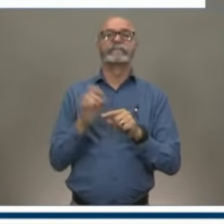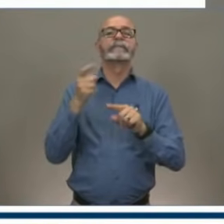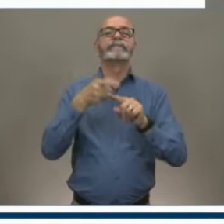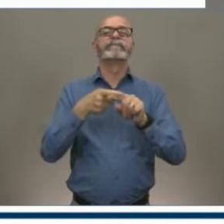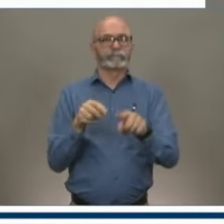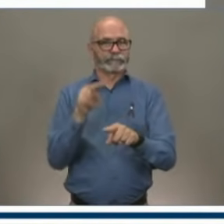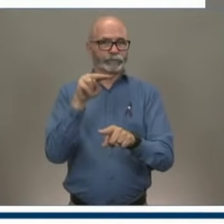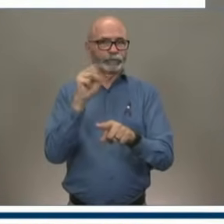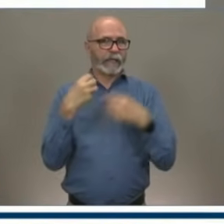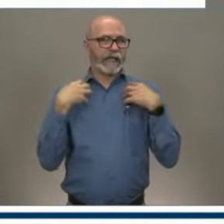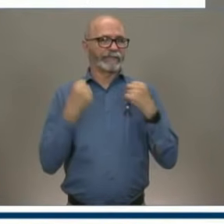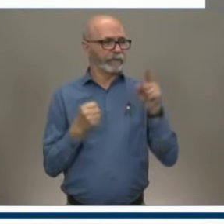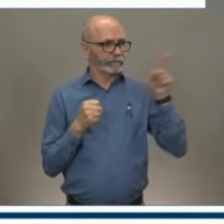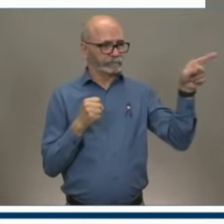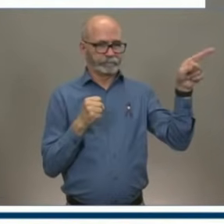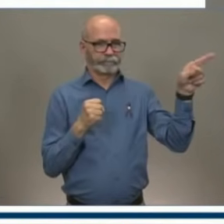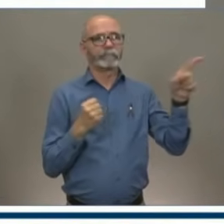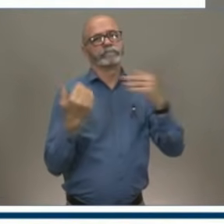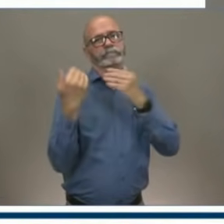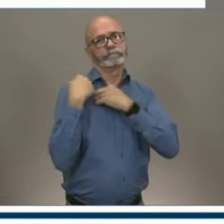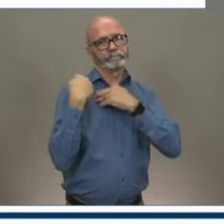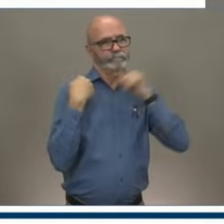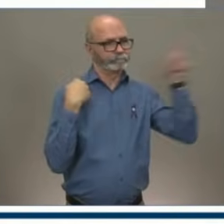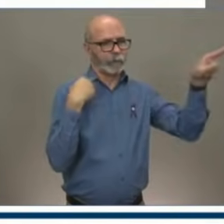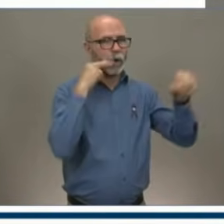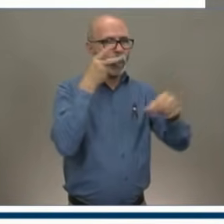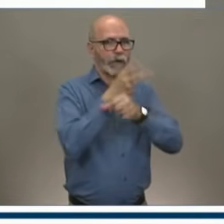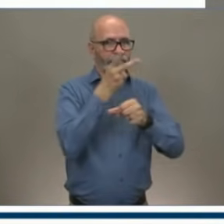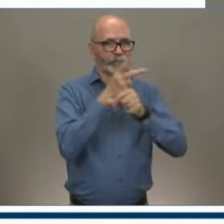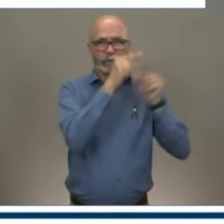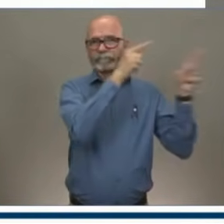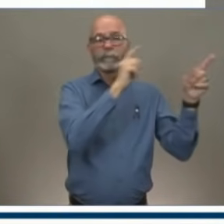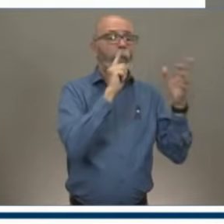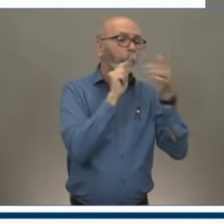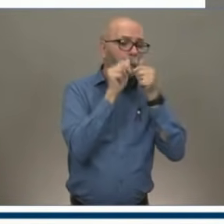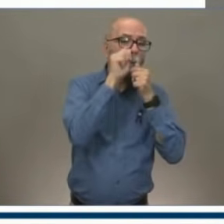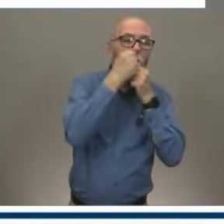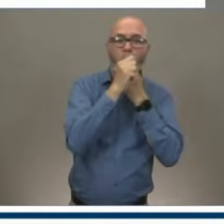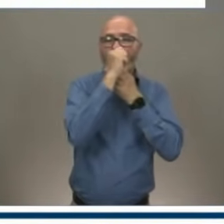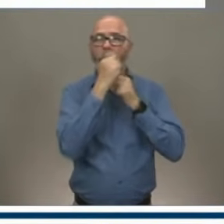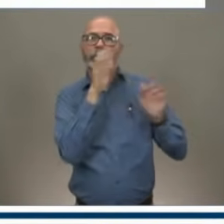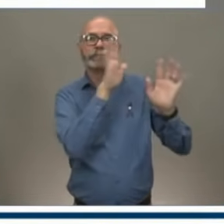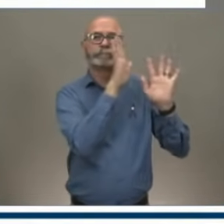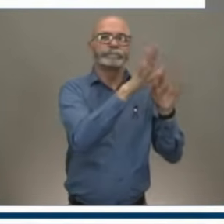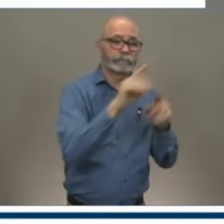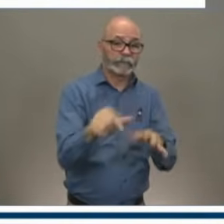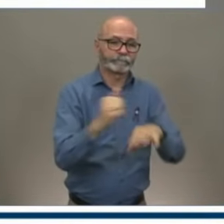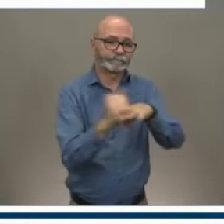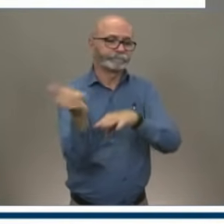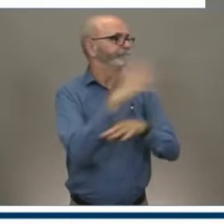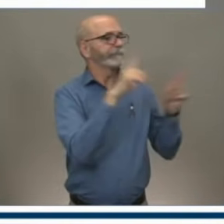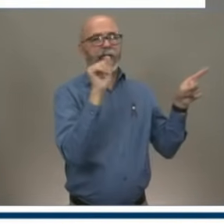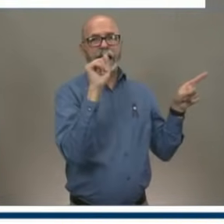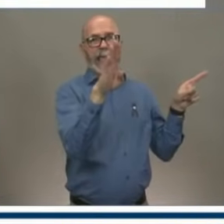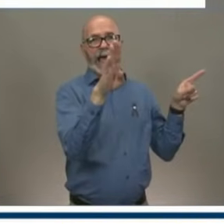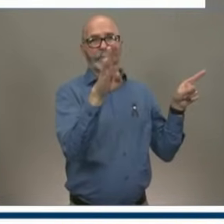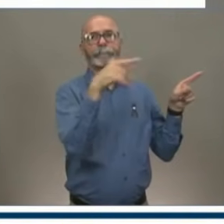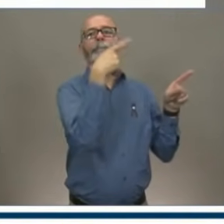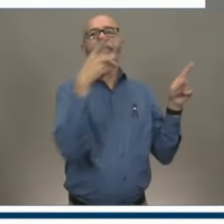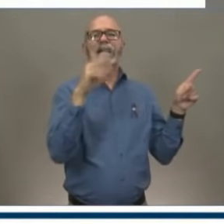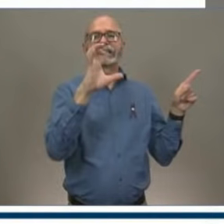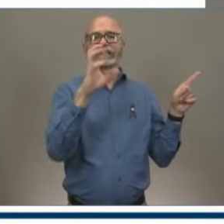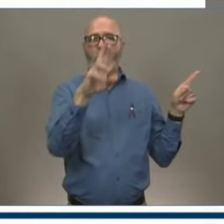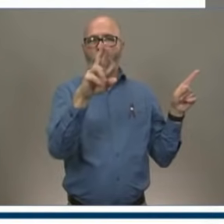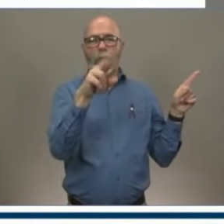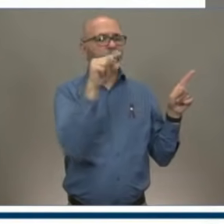Authority primary assessment centers. That is a swab that goes to the lab for a PCR test. And we're rolling that out in a way that